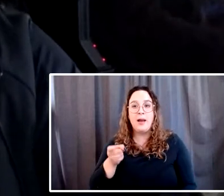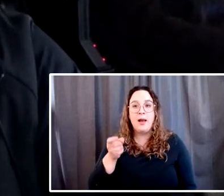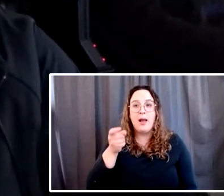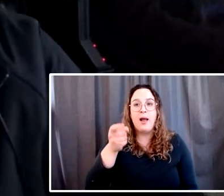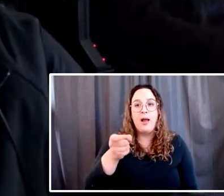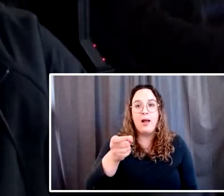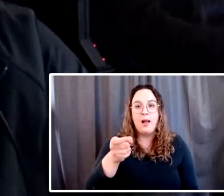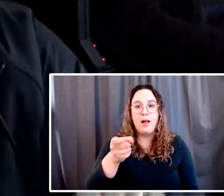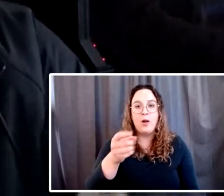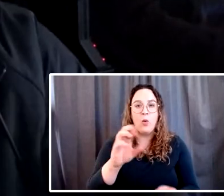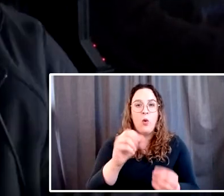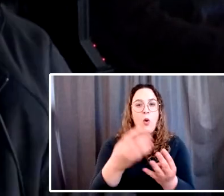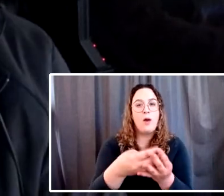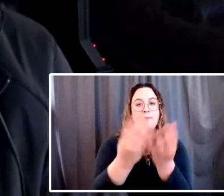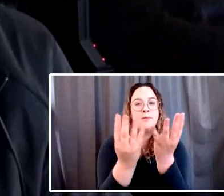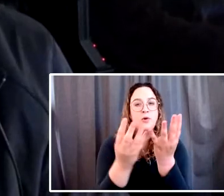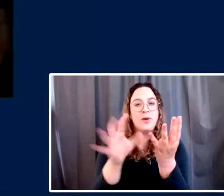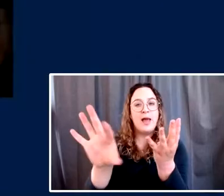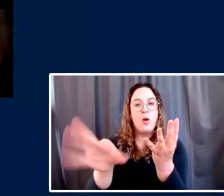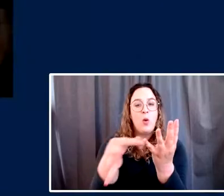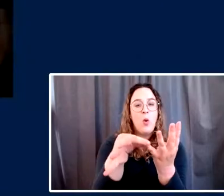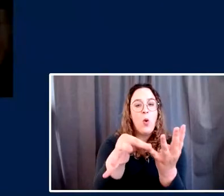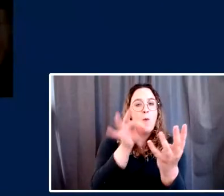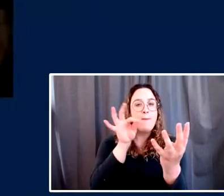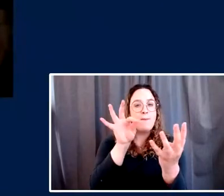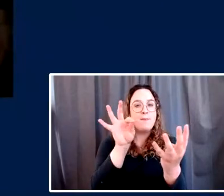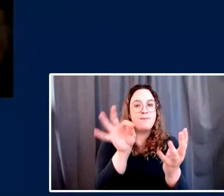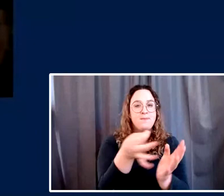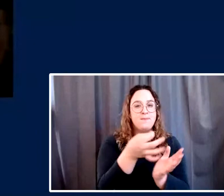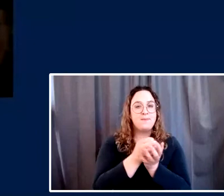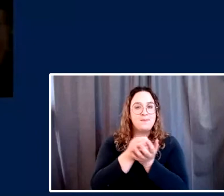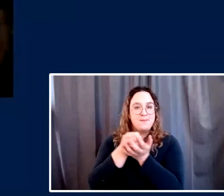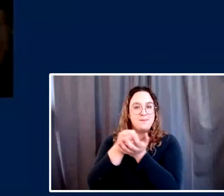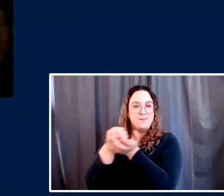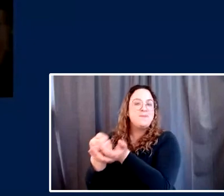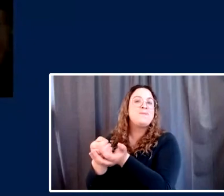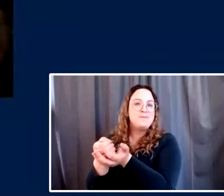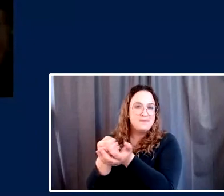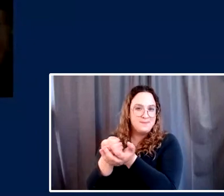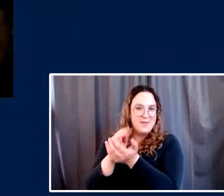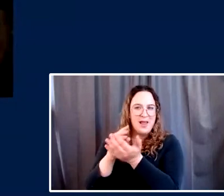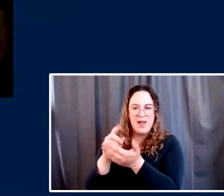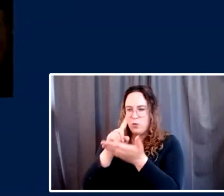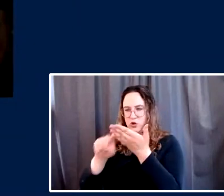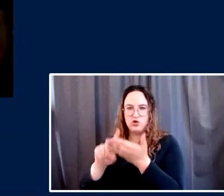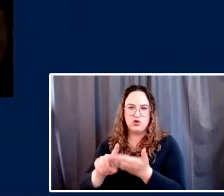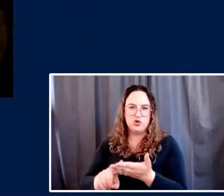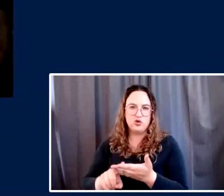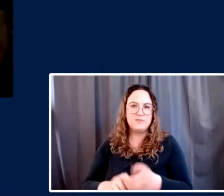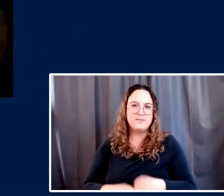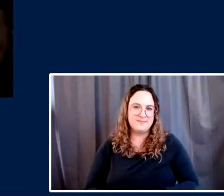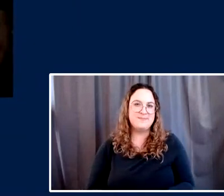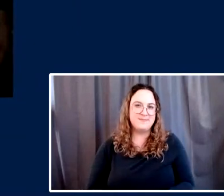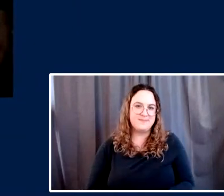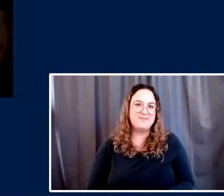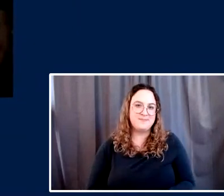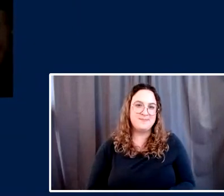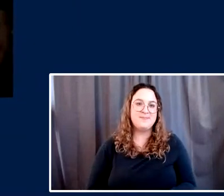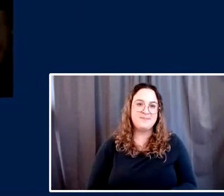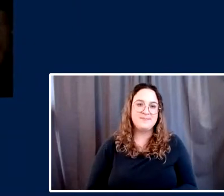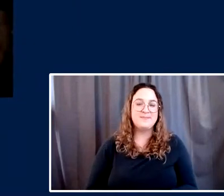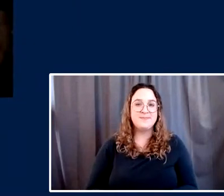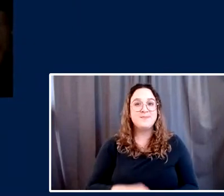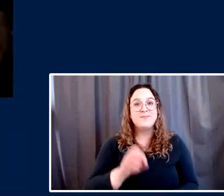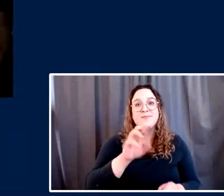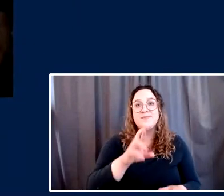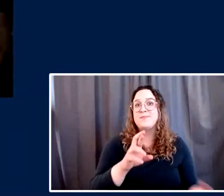the coral and then bring it back and put it in one of our sample jars to bring back to the surface. Or like for the aquarium, and